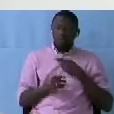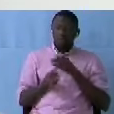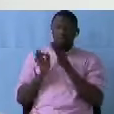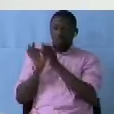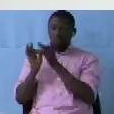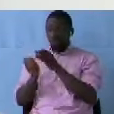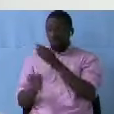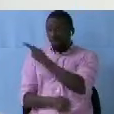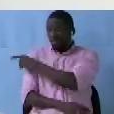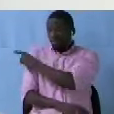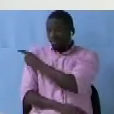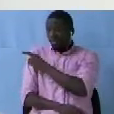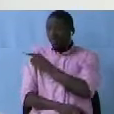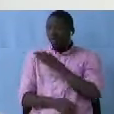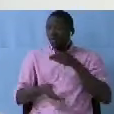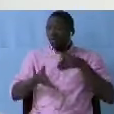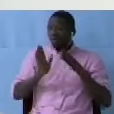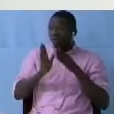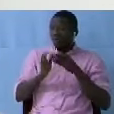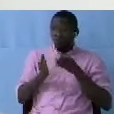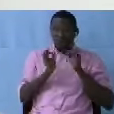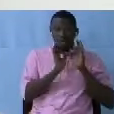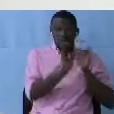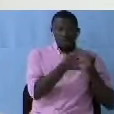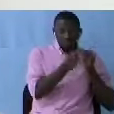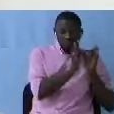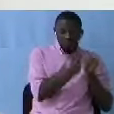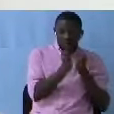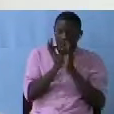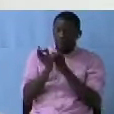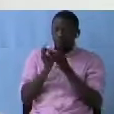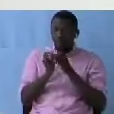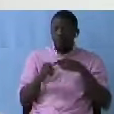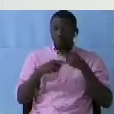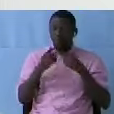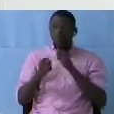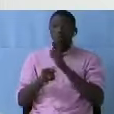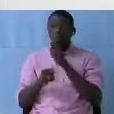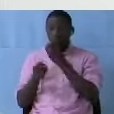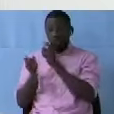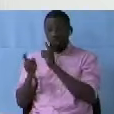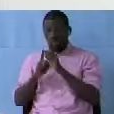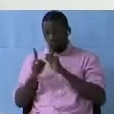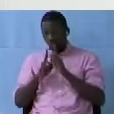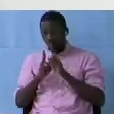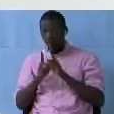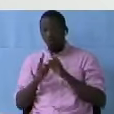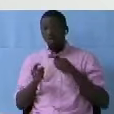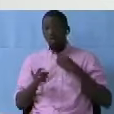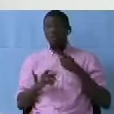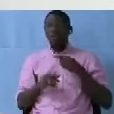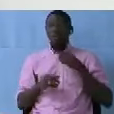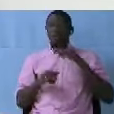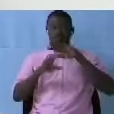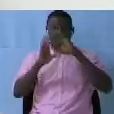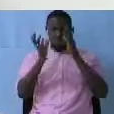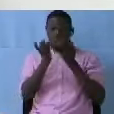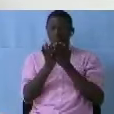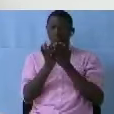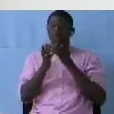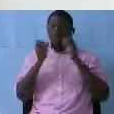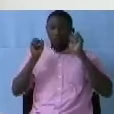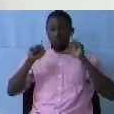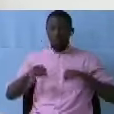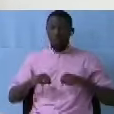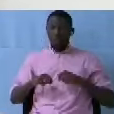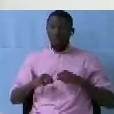of disseminating the information, the contents of it, and the possible consequences. Wow,